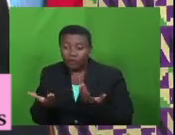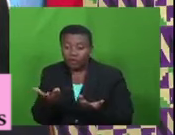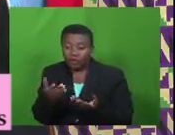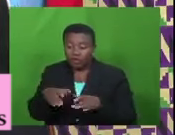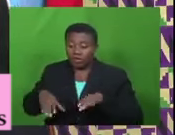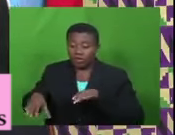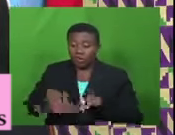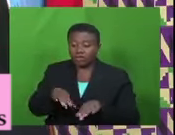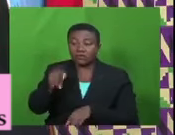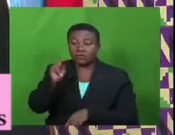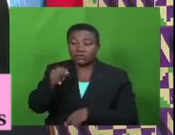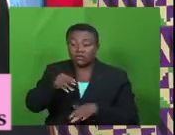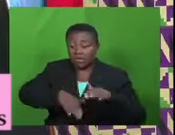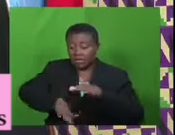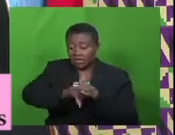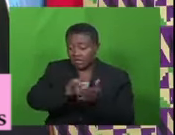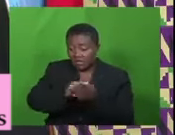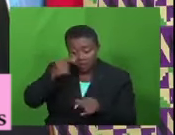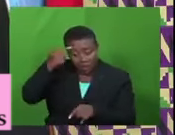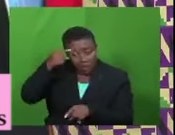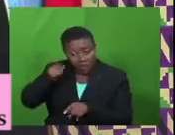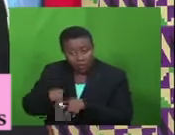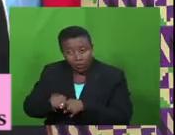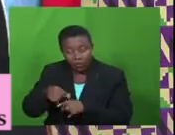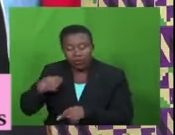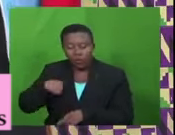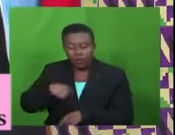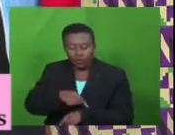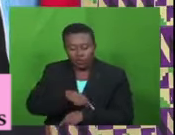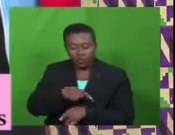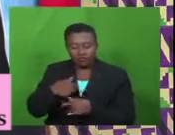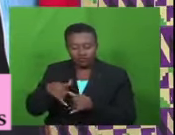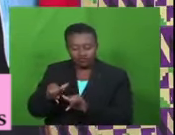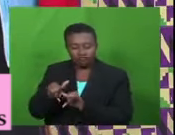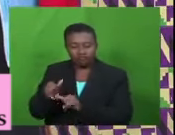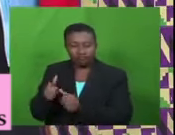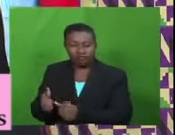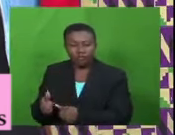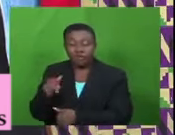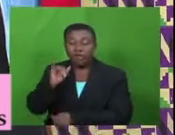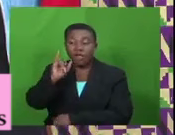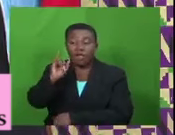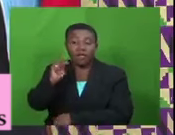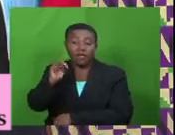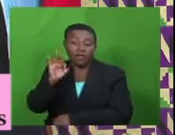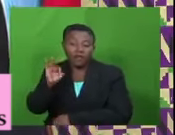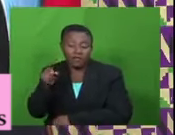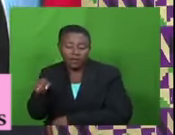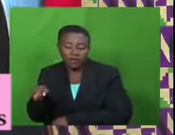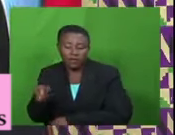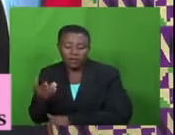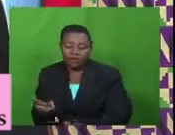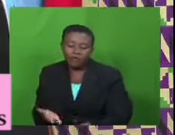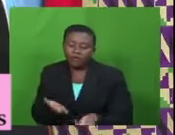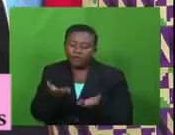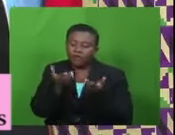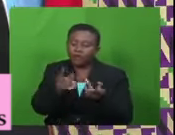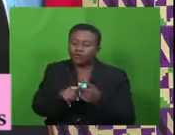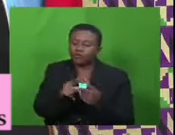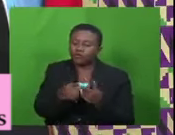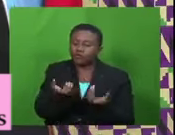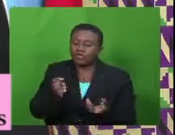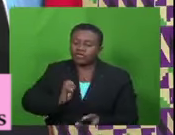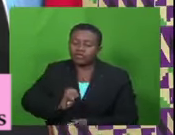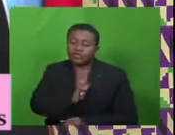required under the agreement, we are on course for the IMF staff to present to the IMF Executive